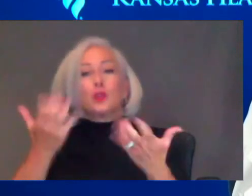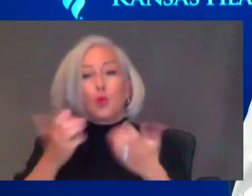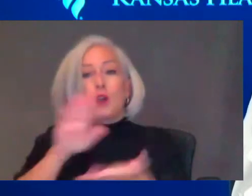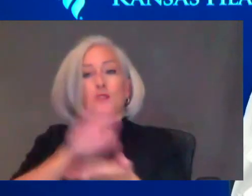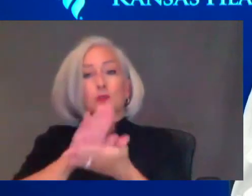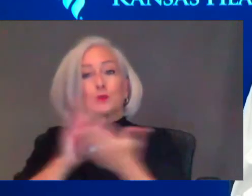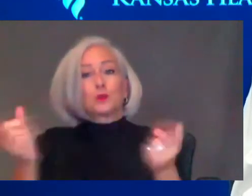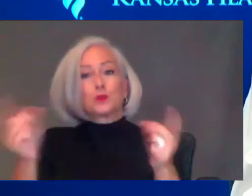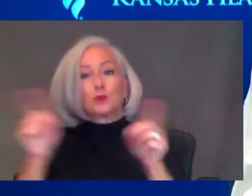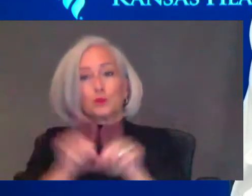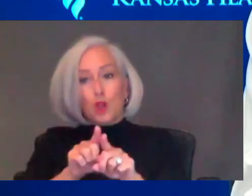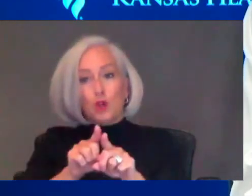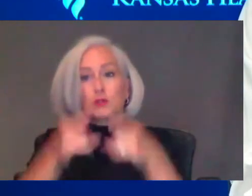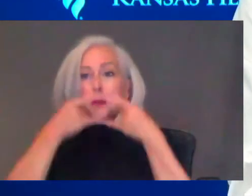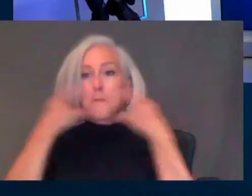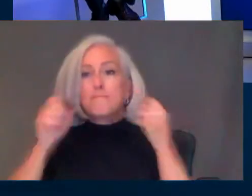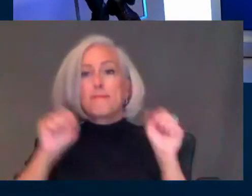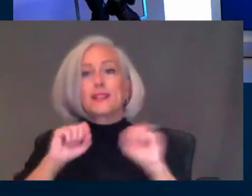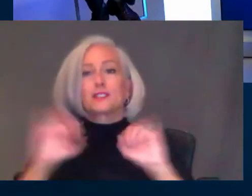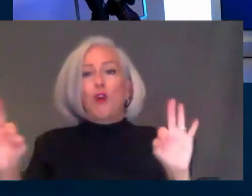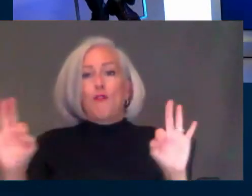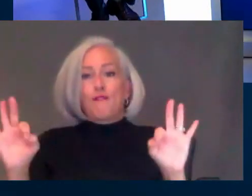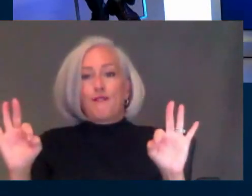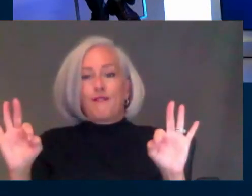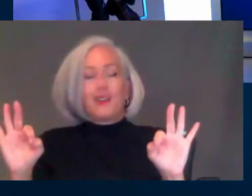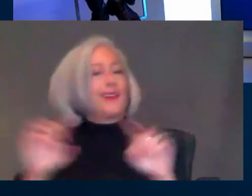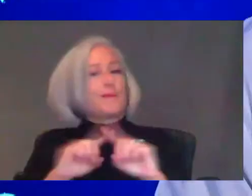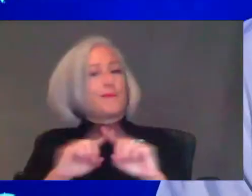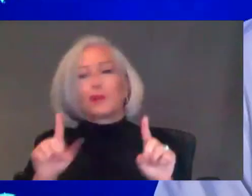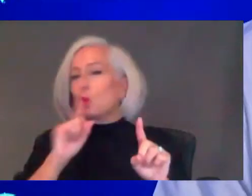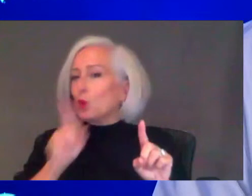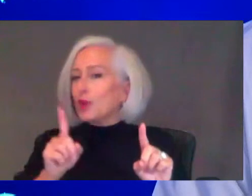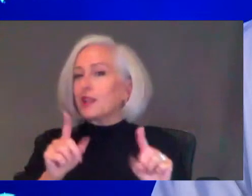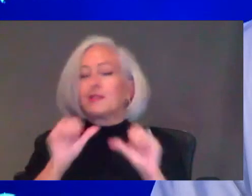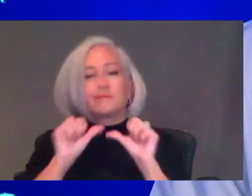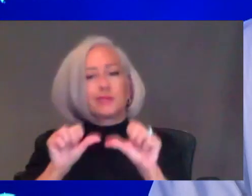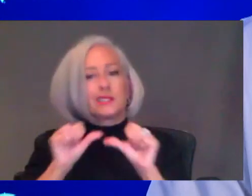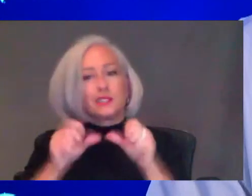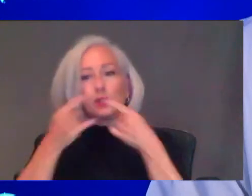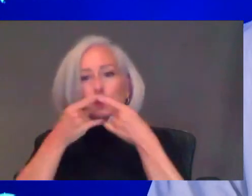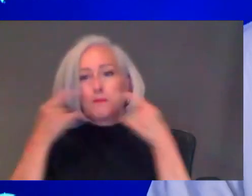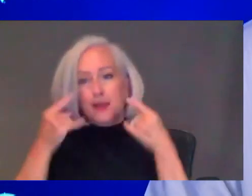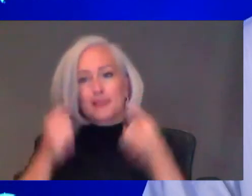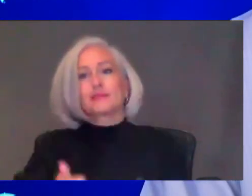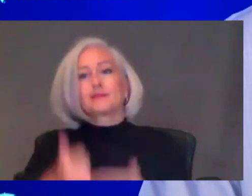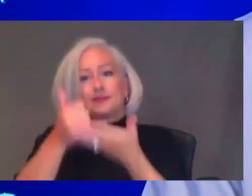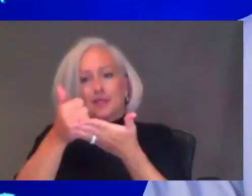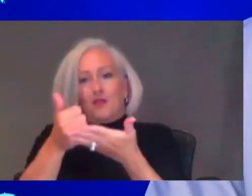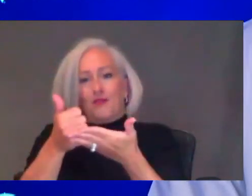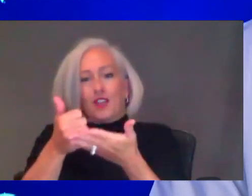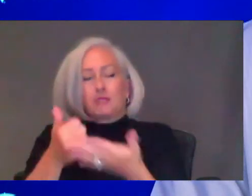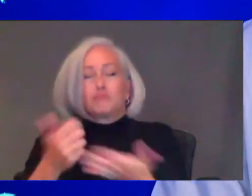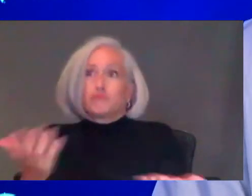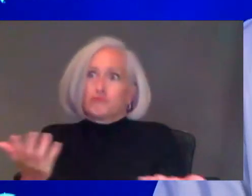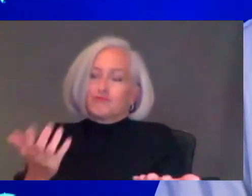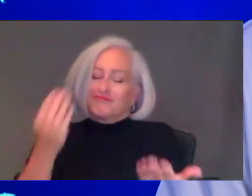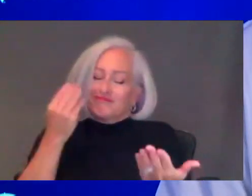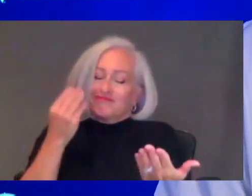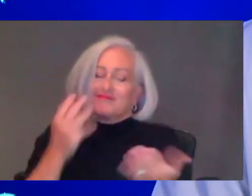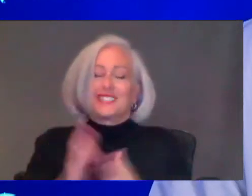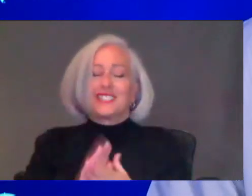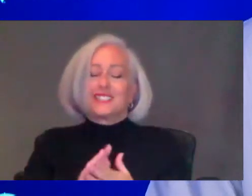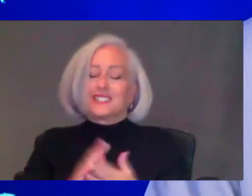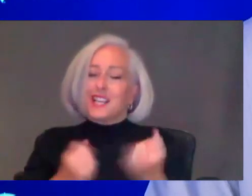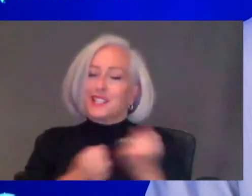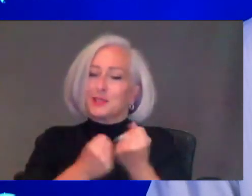the loosening of the standards, increased numbers in the classroom, and then the rates went sky high. Unless you want to have like a 95% vaccination